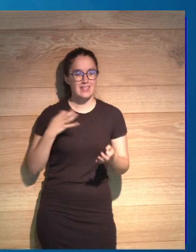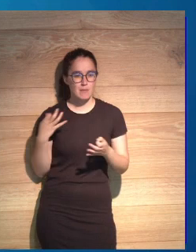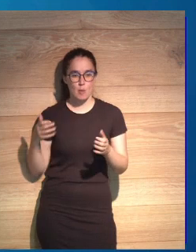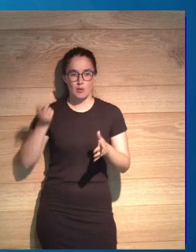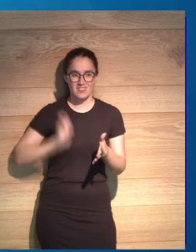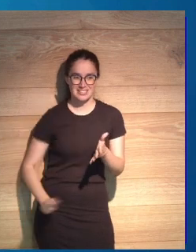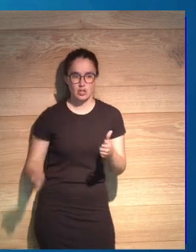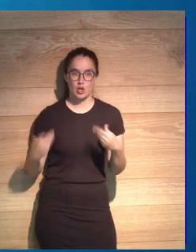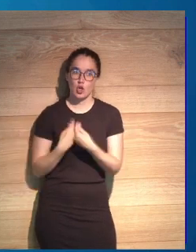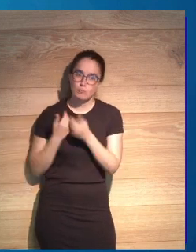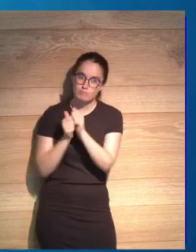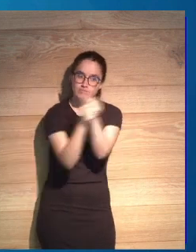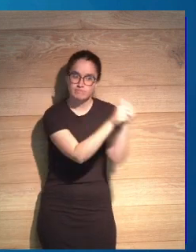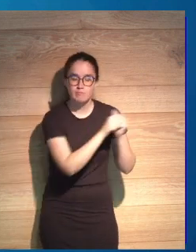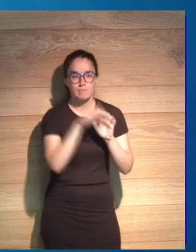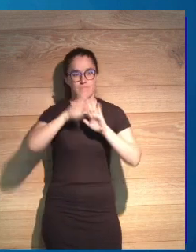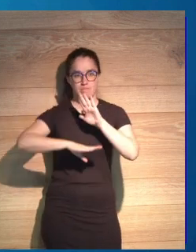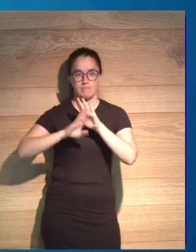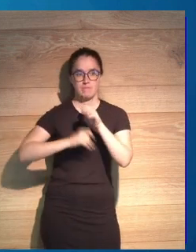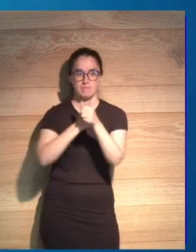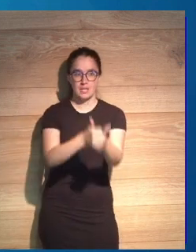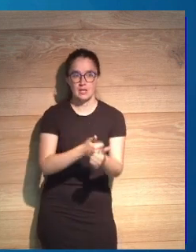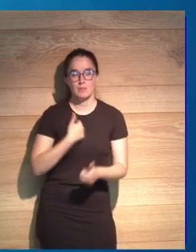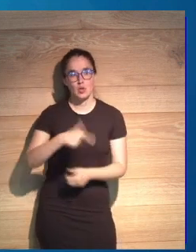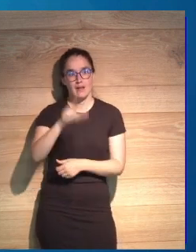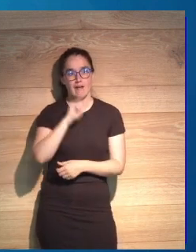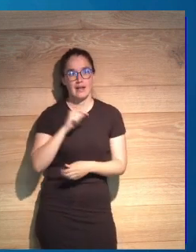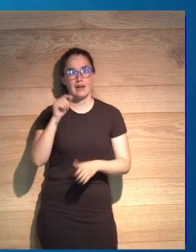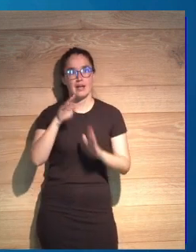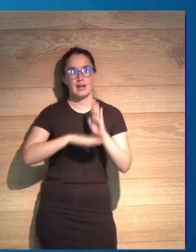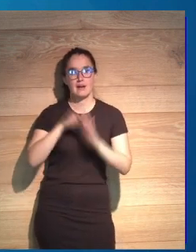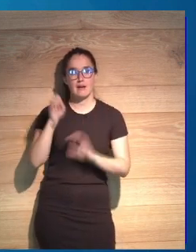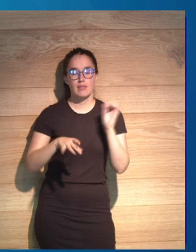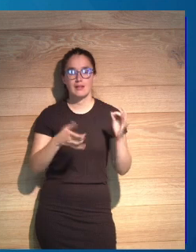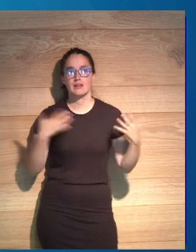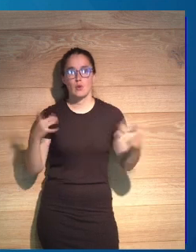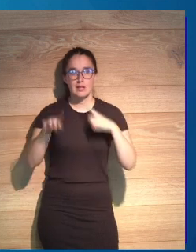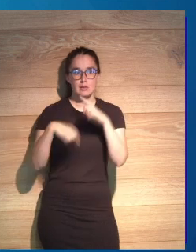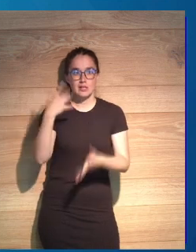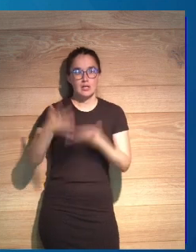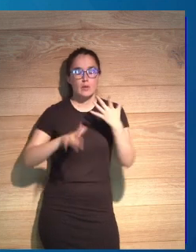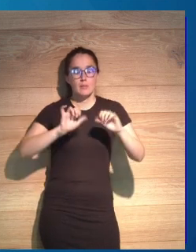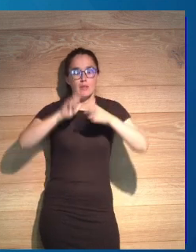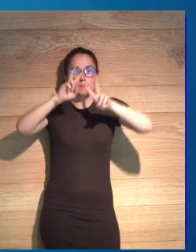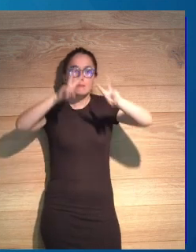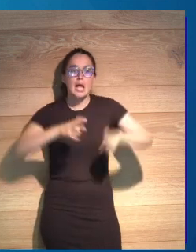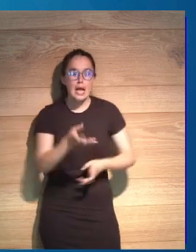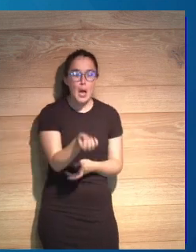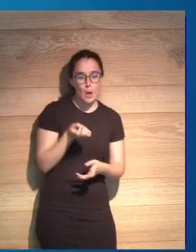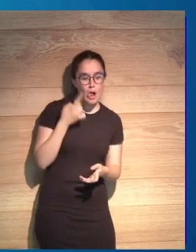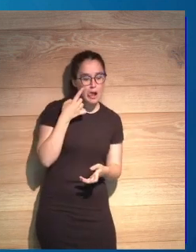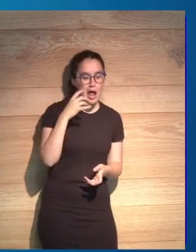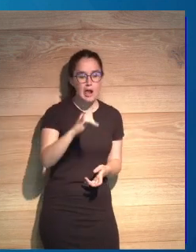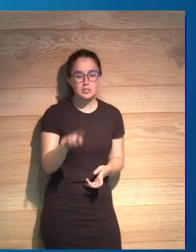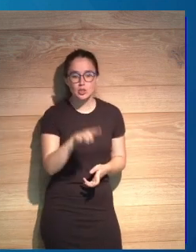because these devices cannot be used by the patient on their own, by patients on their own. They have to choose their recipe, and